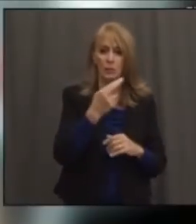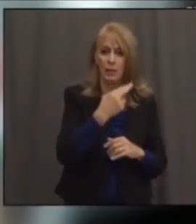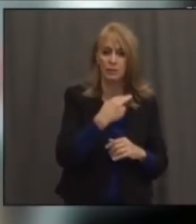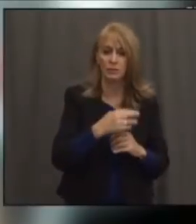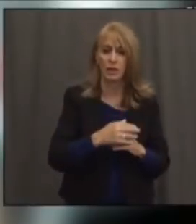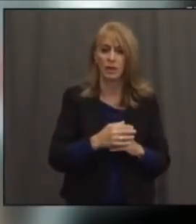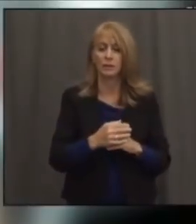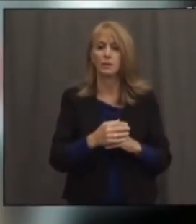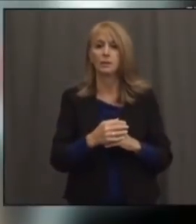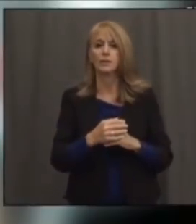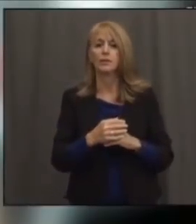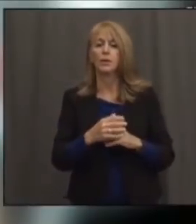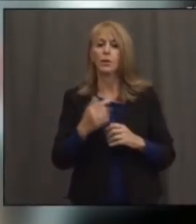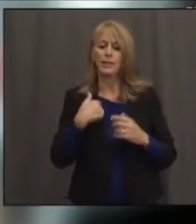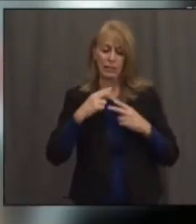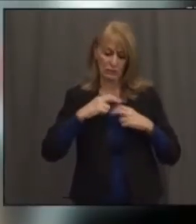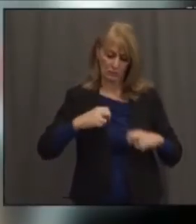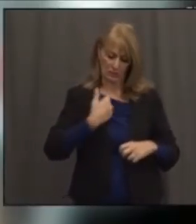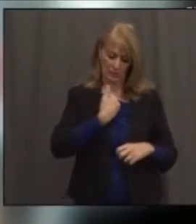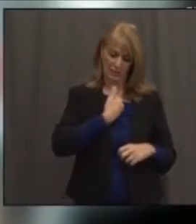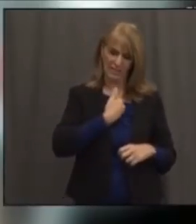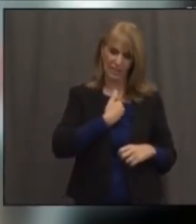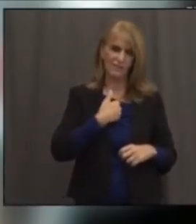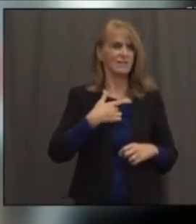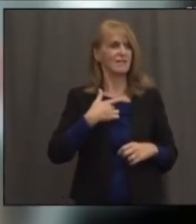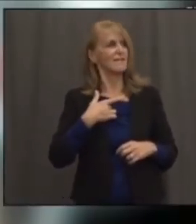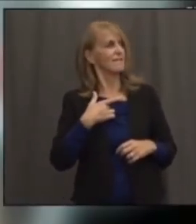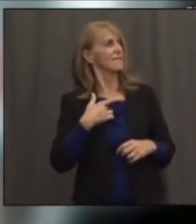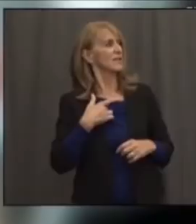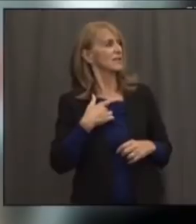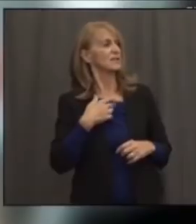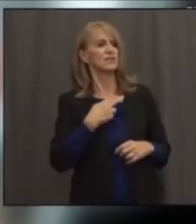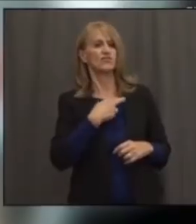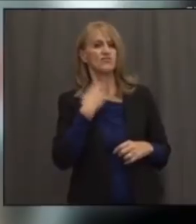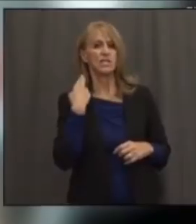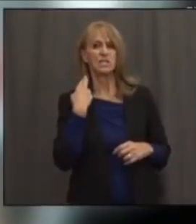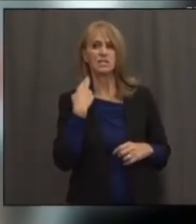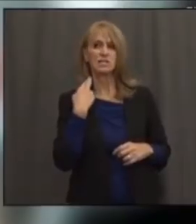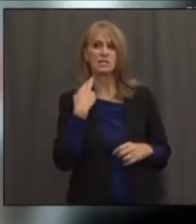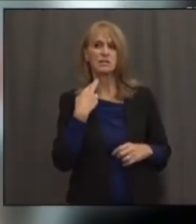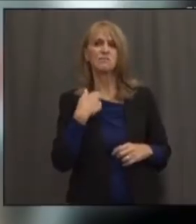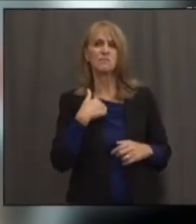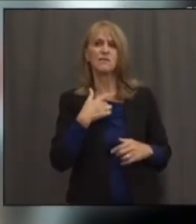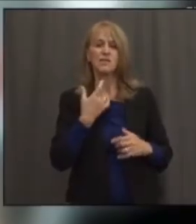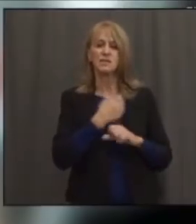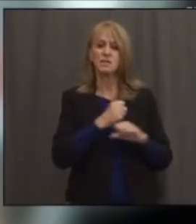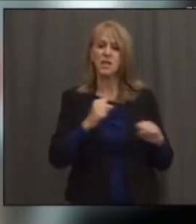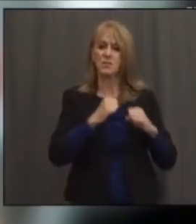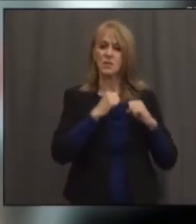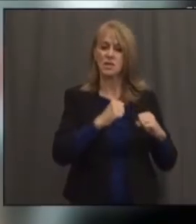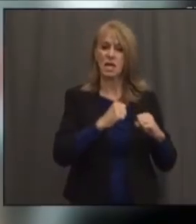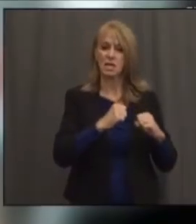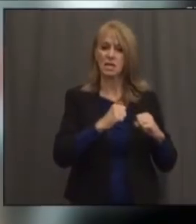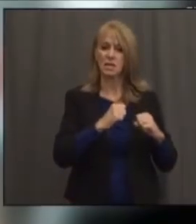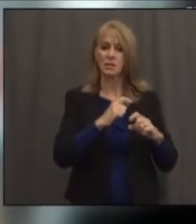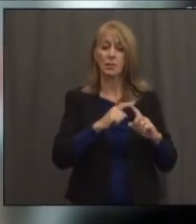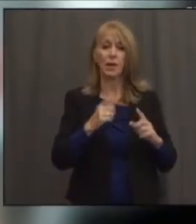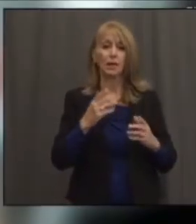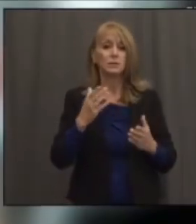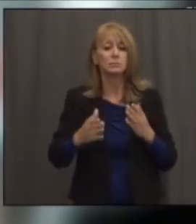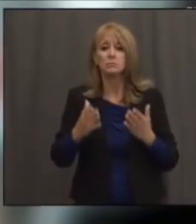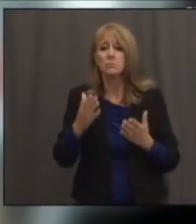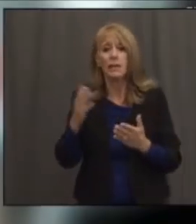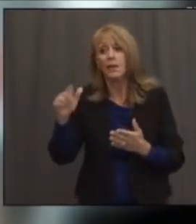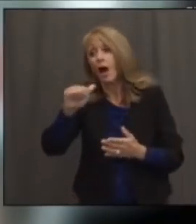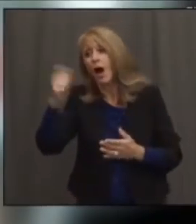our individual risk. And even if our risk is low, for some people, even a low risk may be an